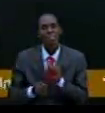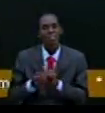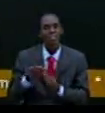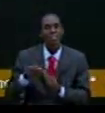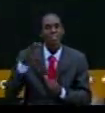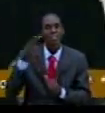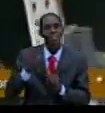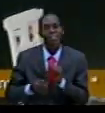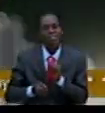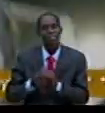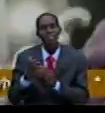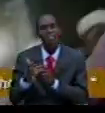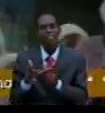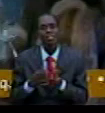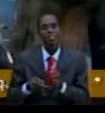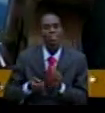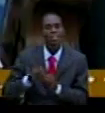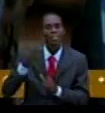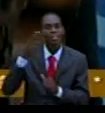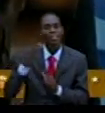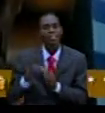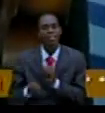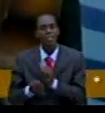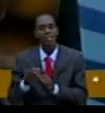Clap your hands.